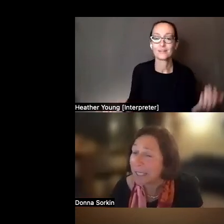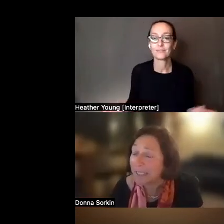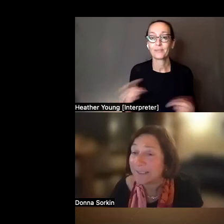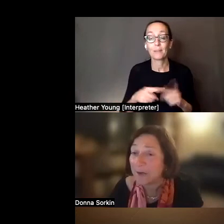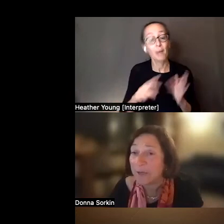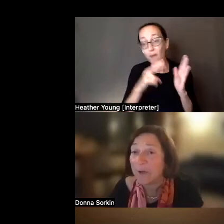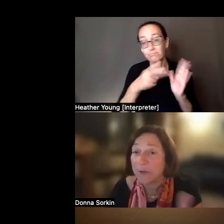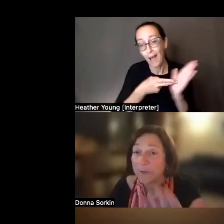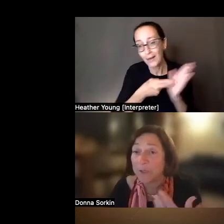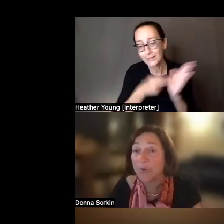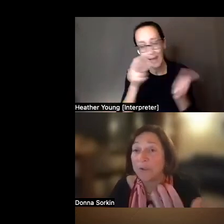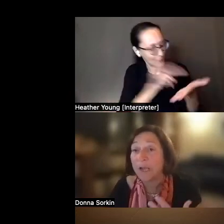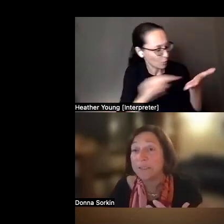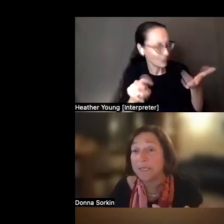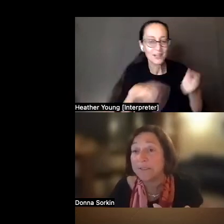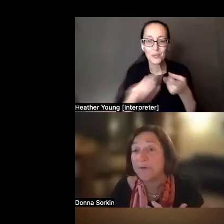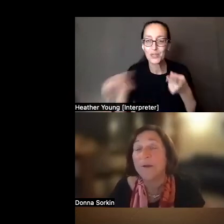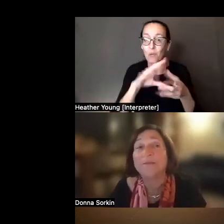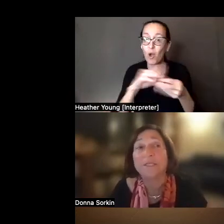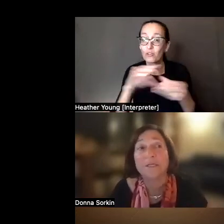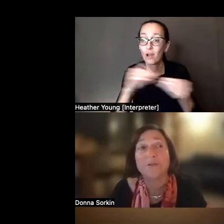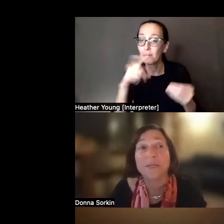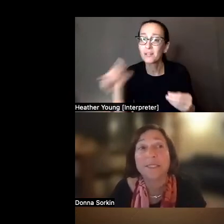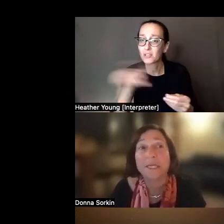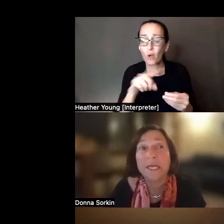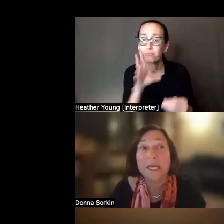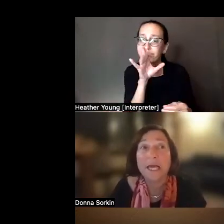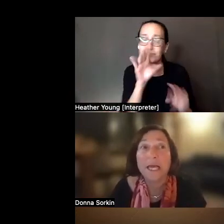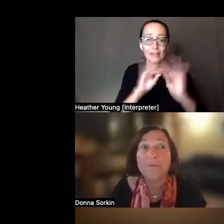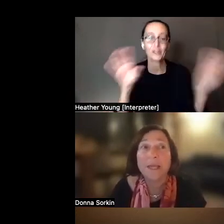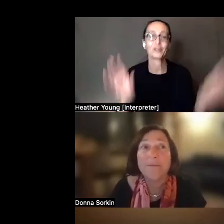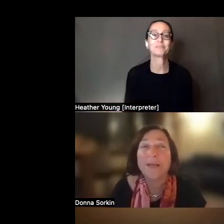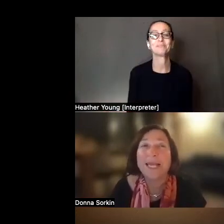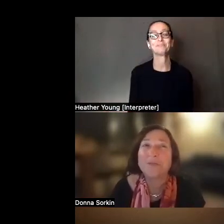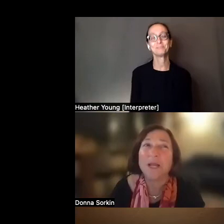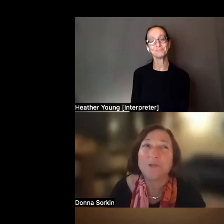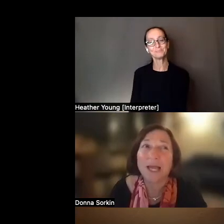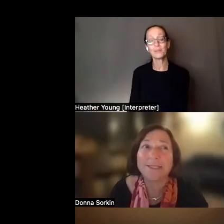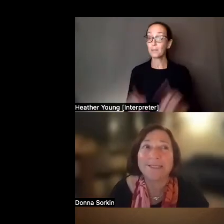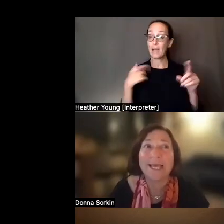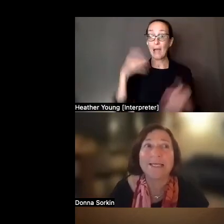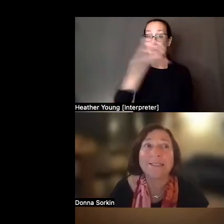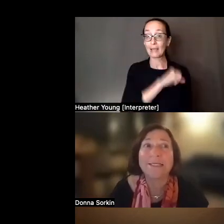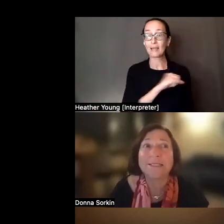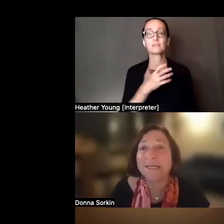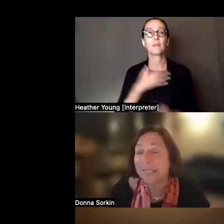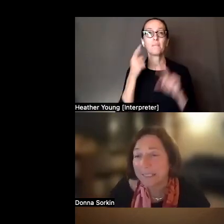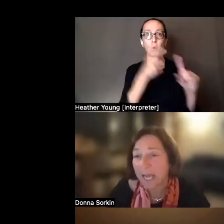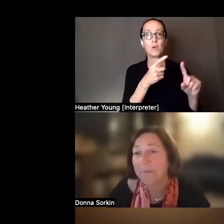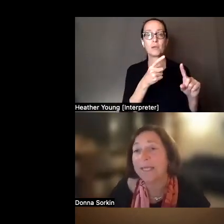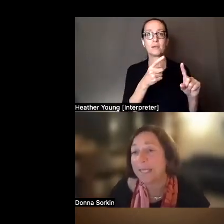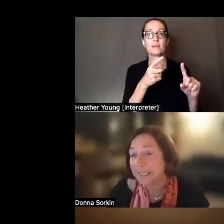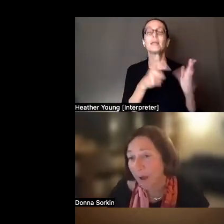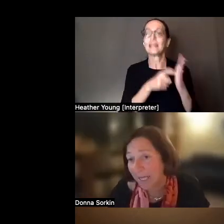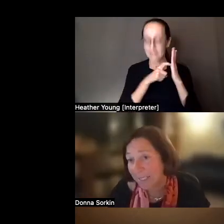at it necessarily when you all talk to me, because you all have such clear speech. But I guess what I'm trying to say is it does take time